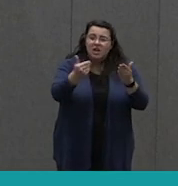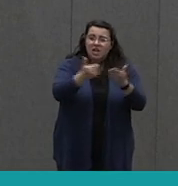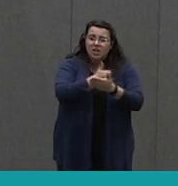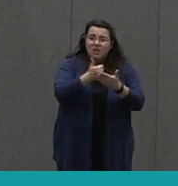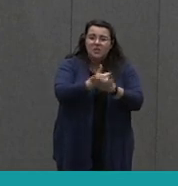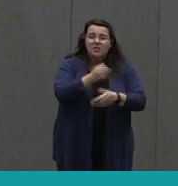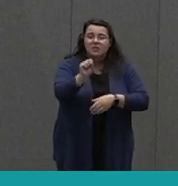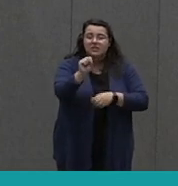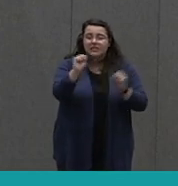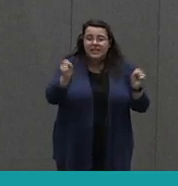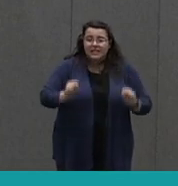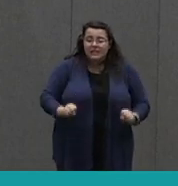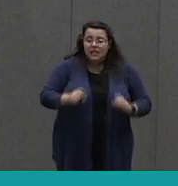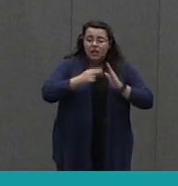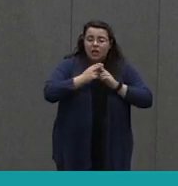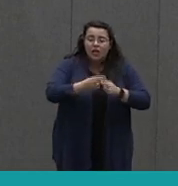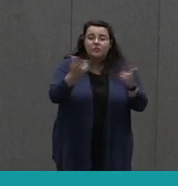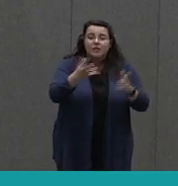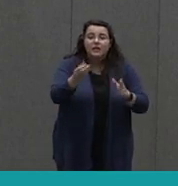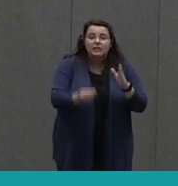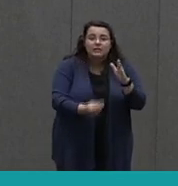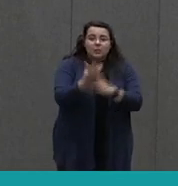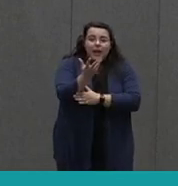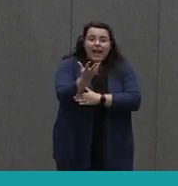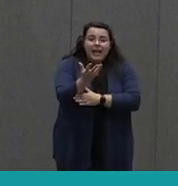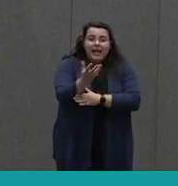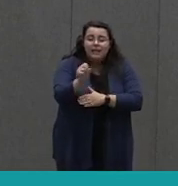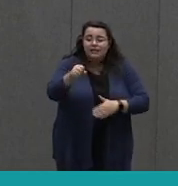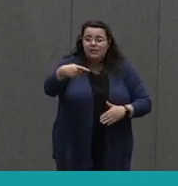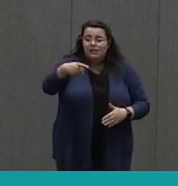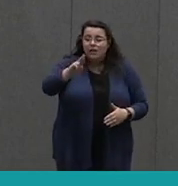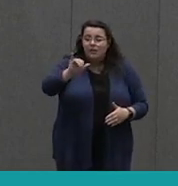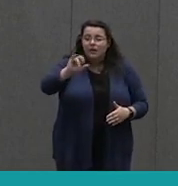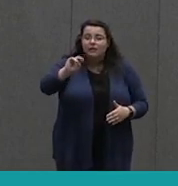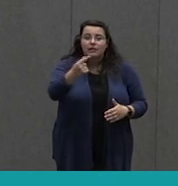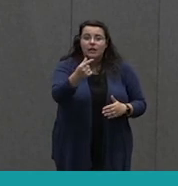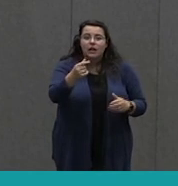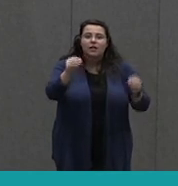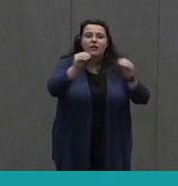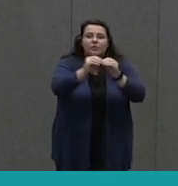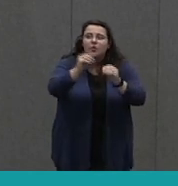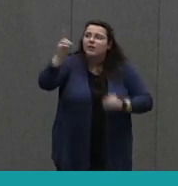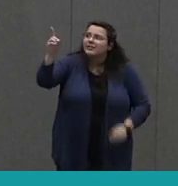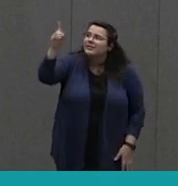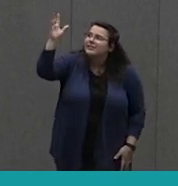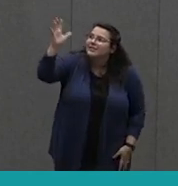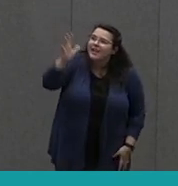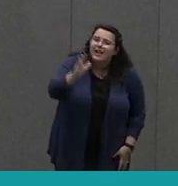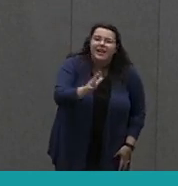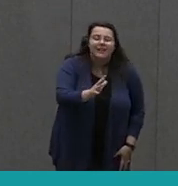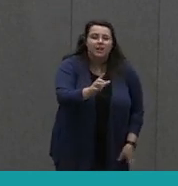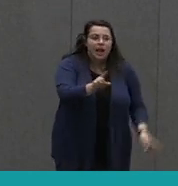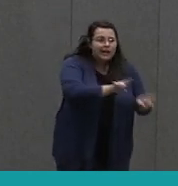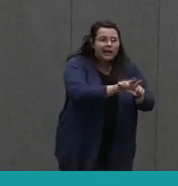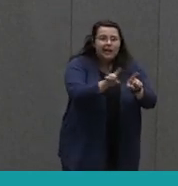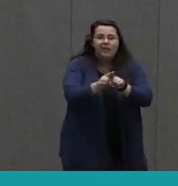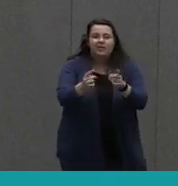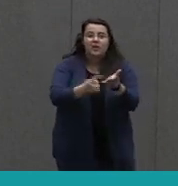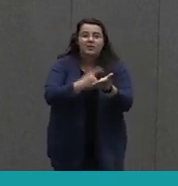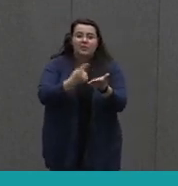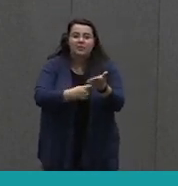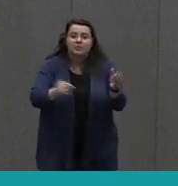And you just practice with it. It's an interesting way to play and work with letters at the same time. I know.